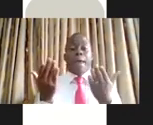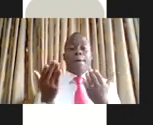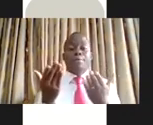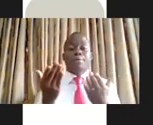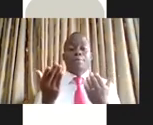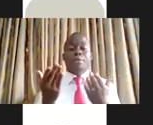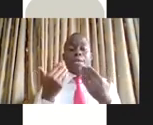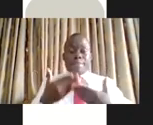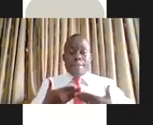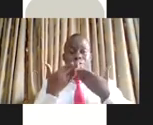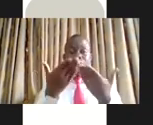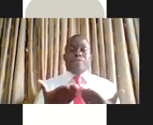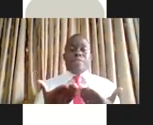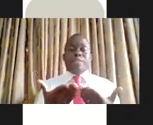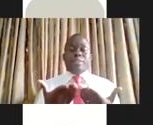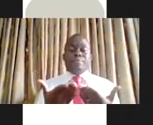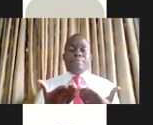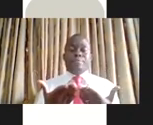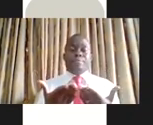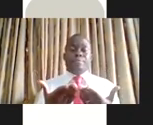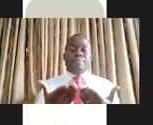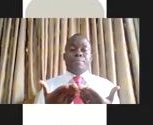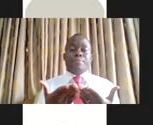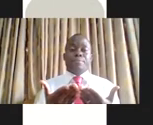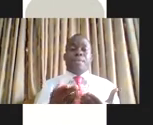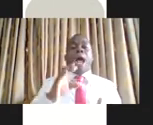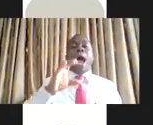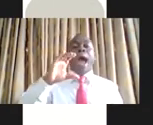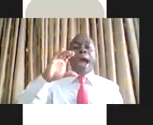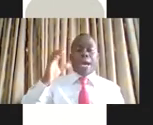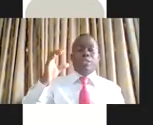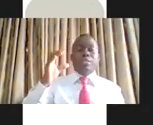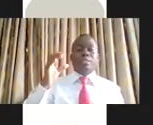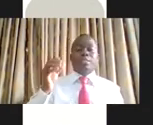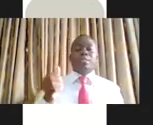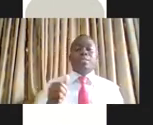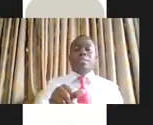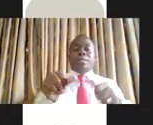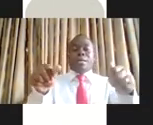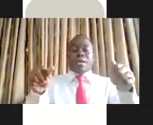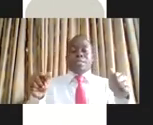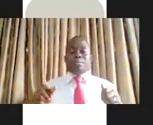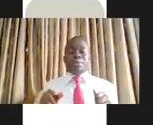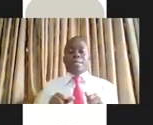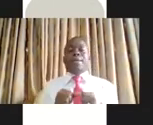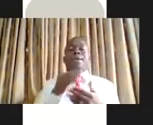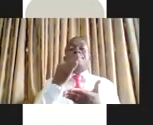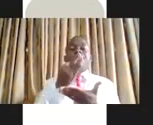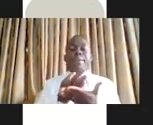to introduce something called the County Assemblies Fund.